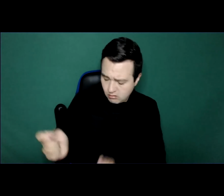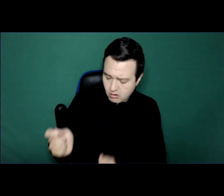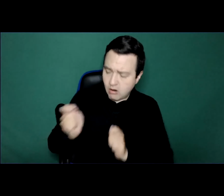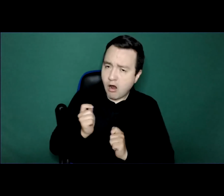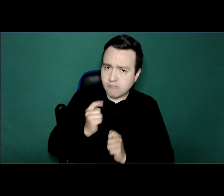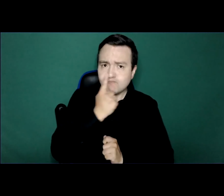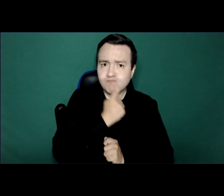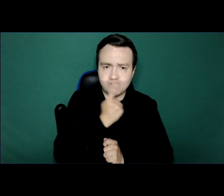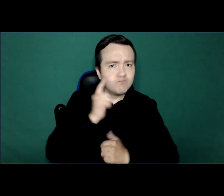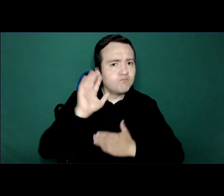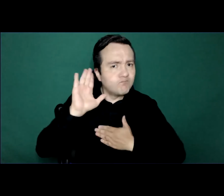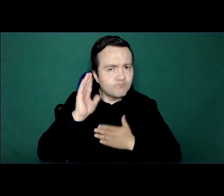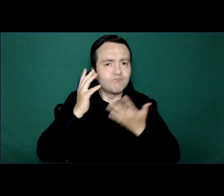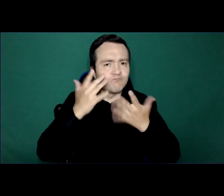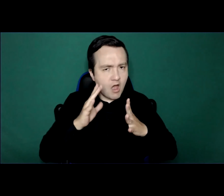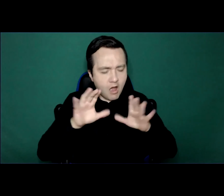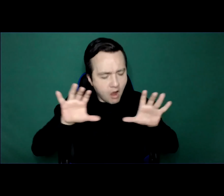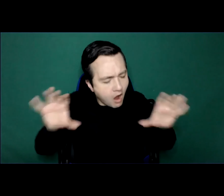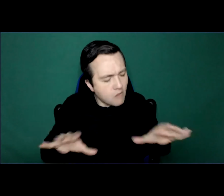apply strategic lines